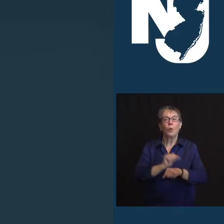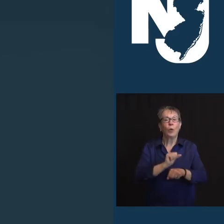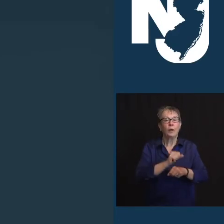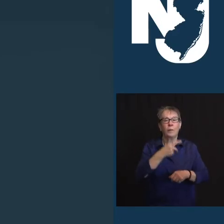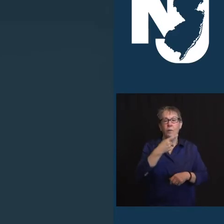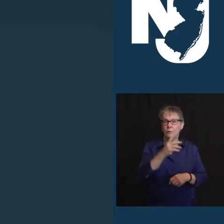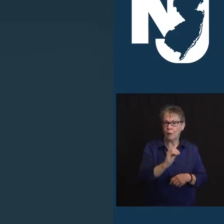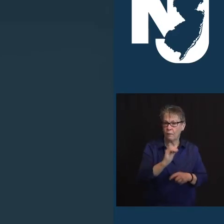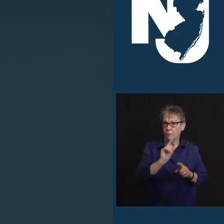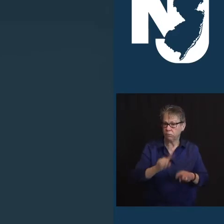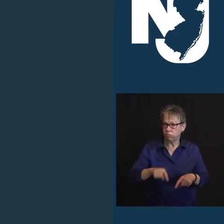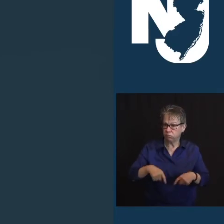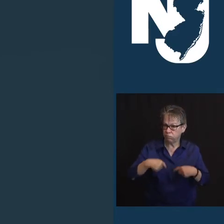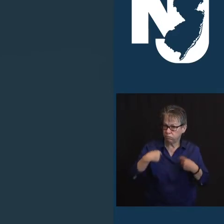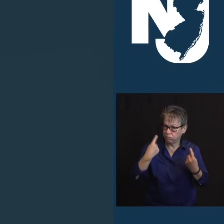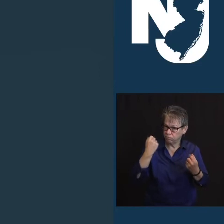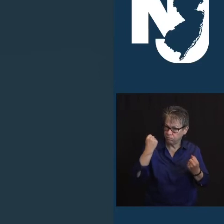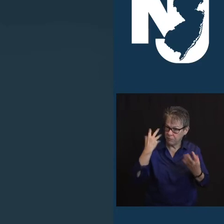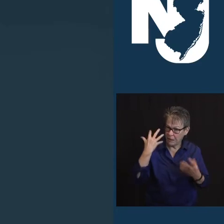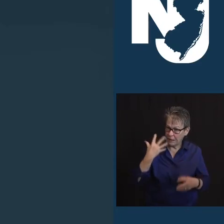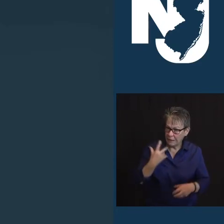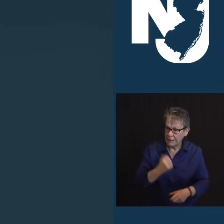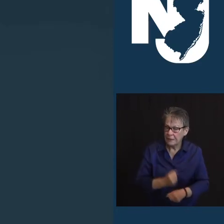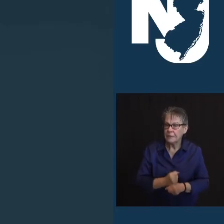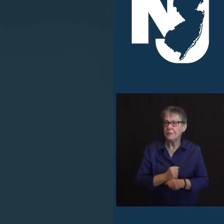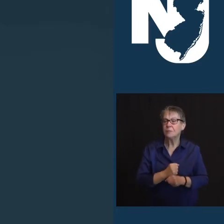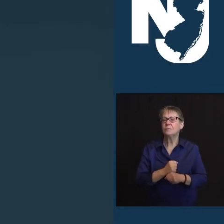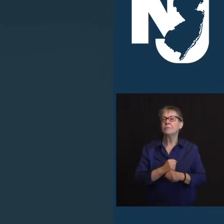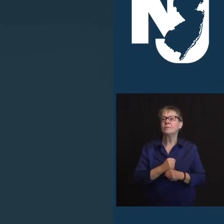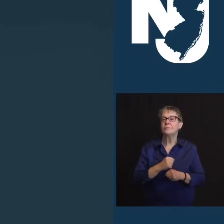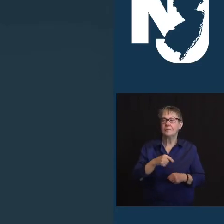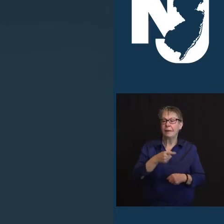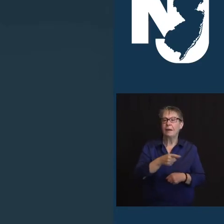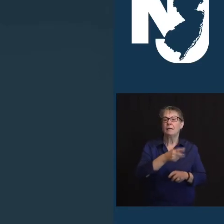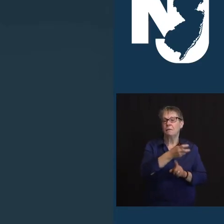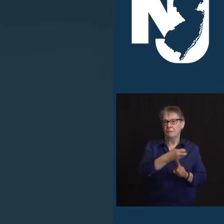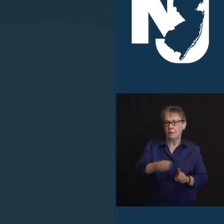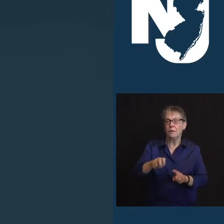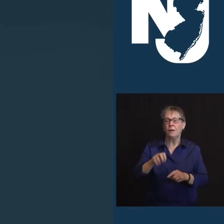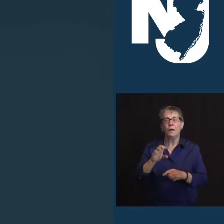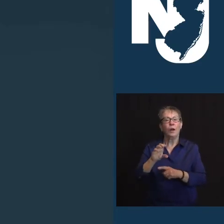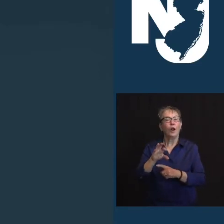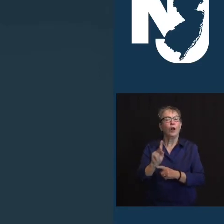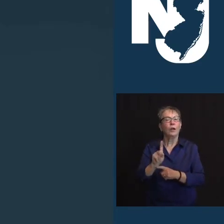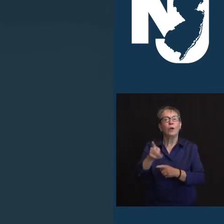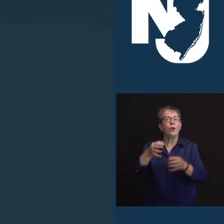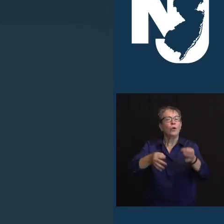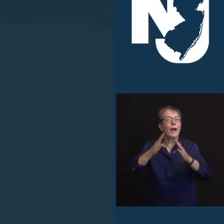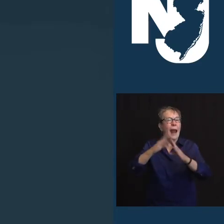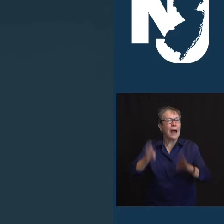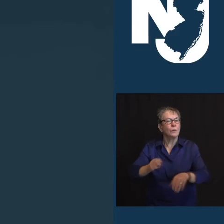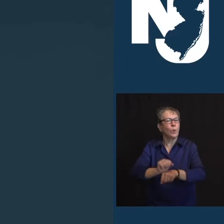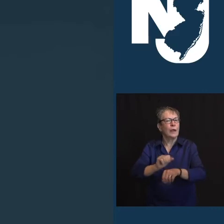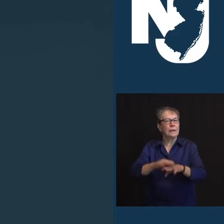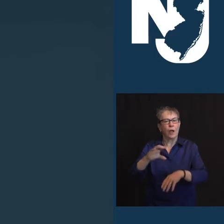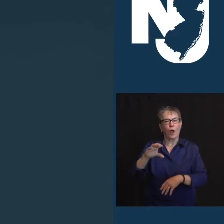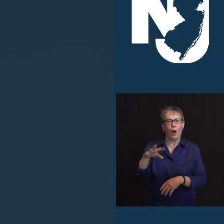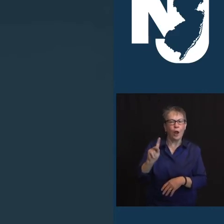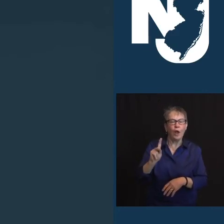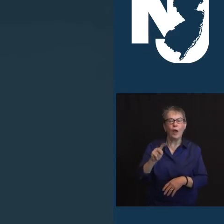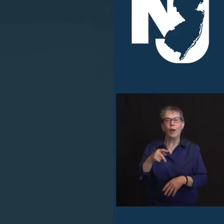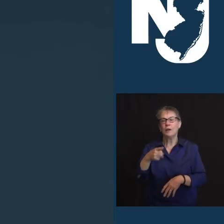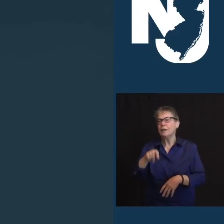the Somerset County Courthouse. Always a lover of the arts, Don had a passion for museums and the theater. He did some acting, by the